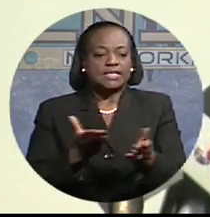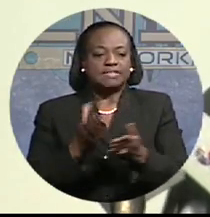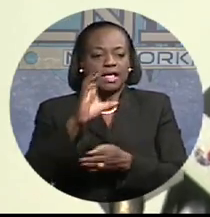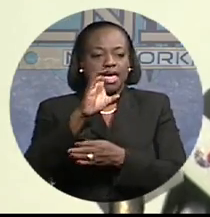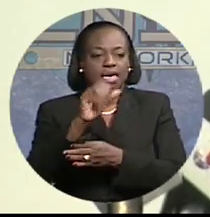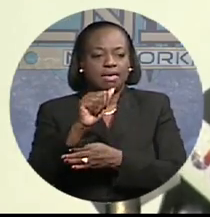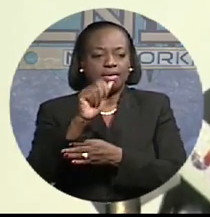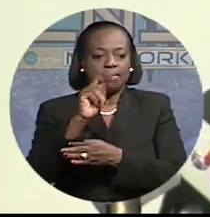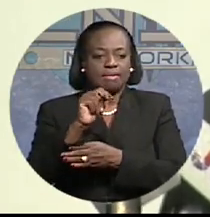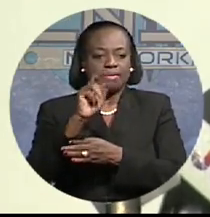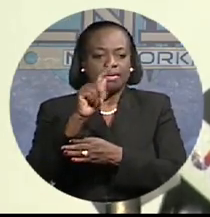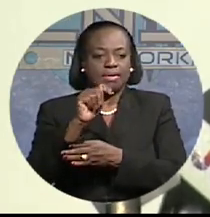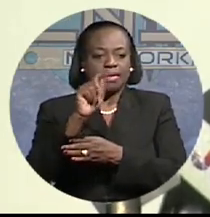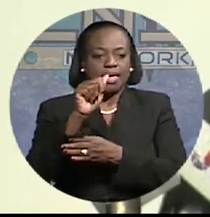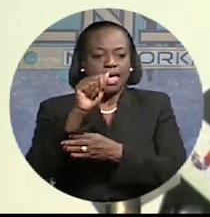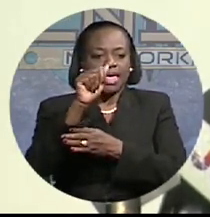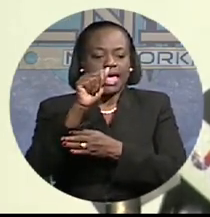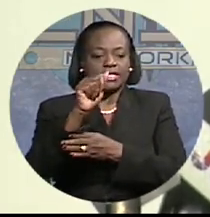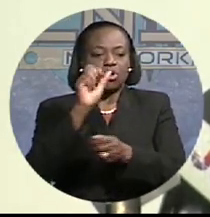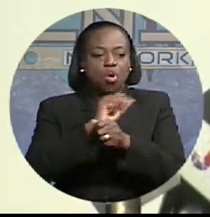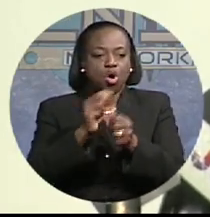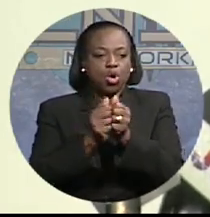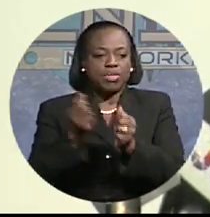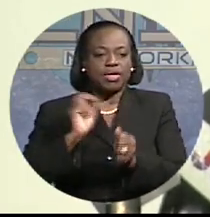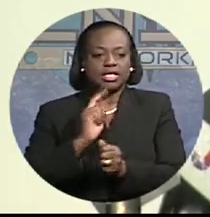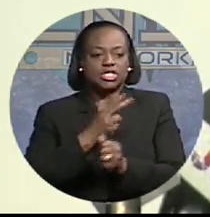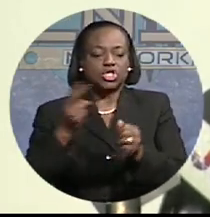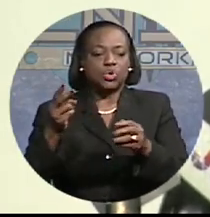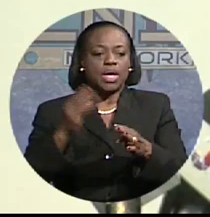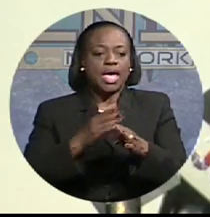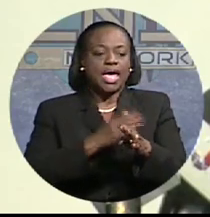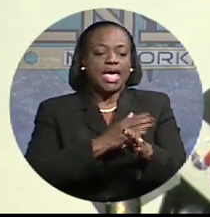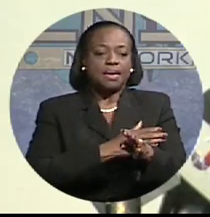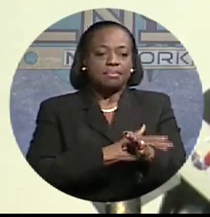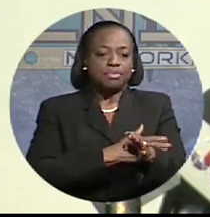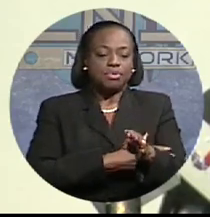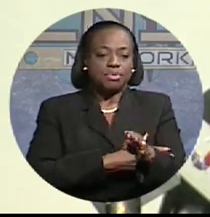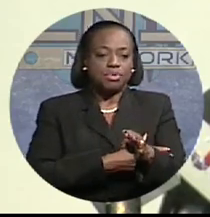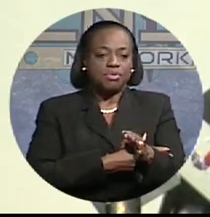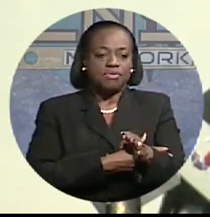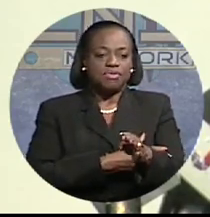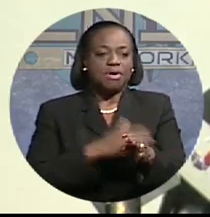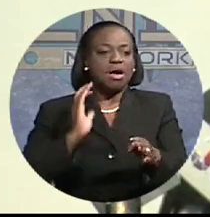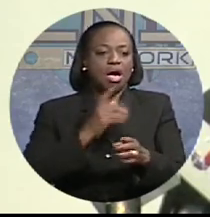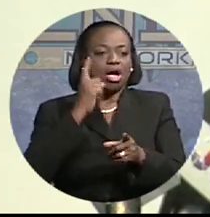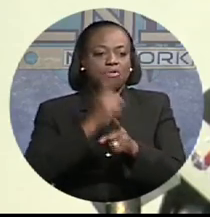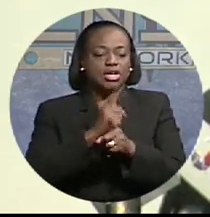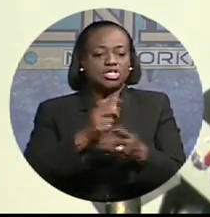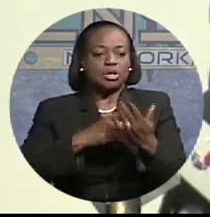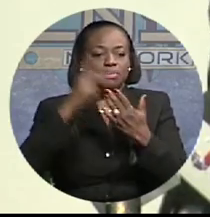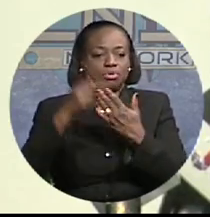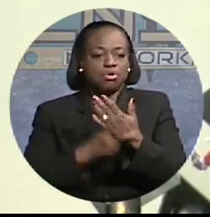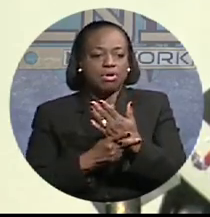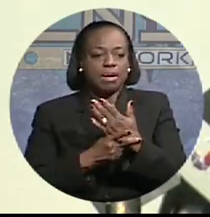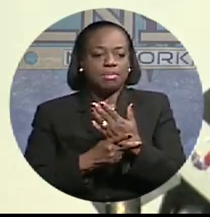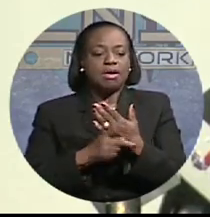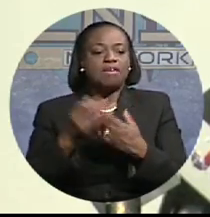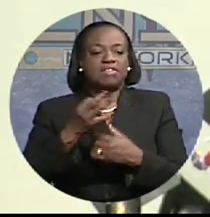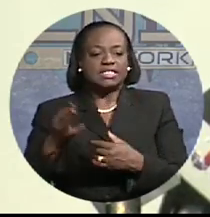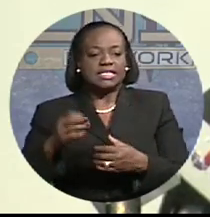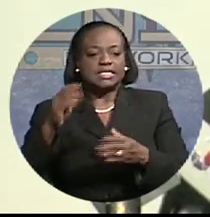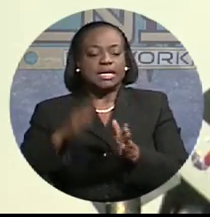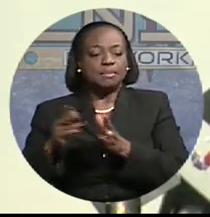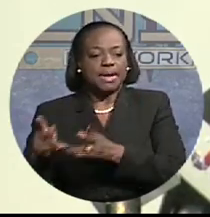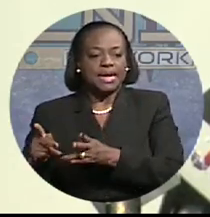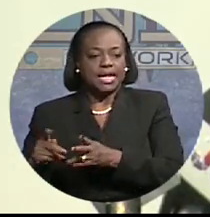with us to improve our policies, technology, security intelligence, correctional programs, facility planning,